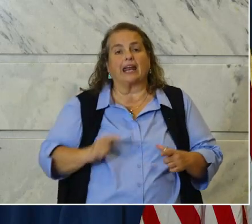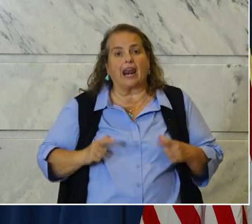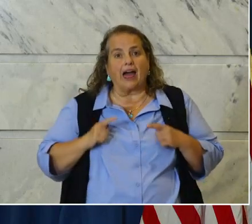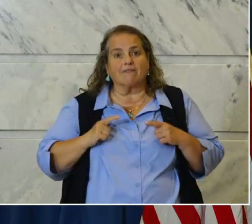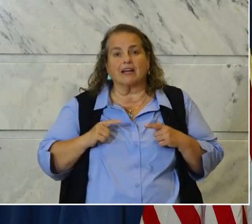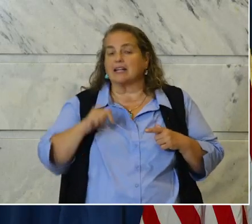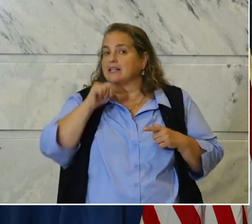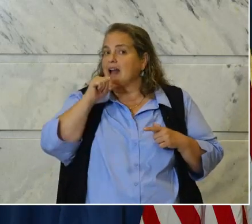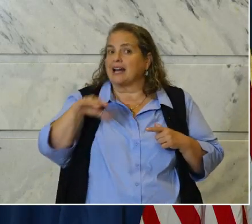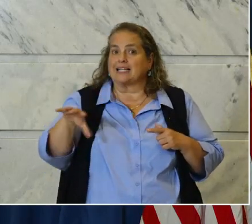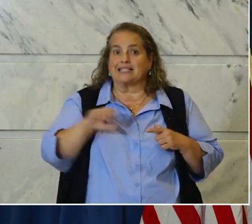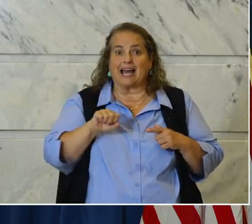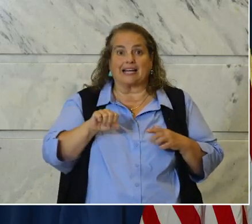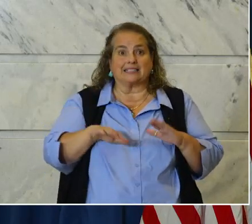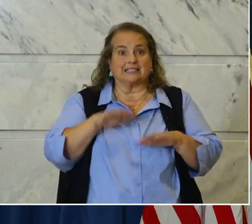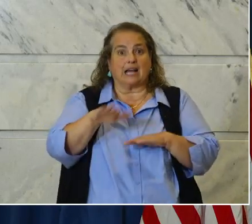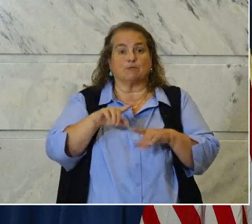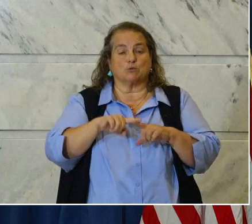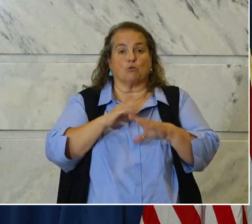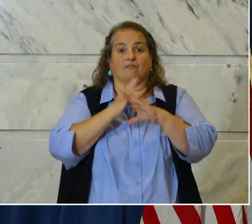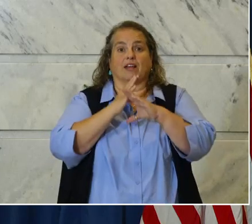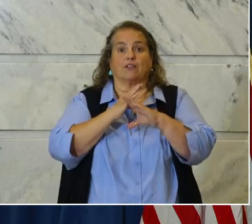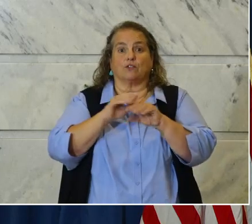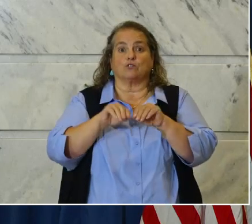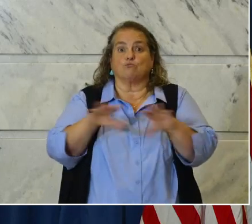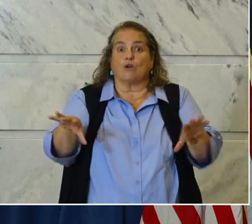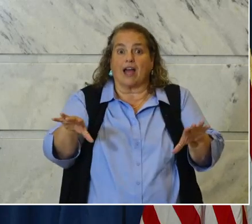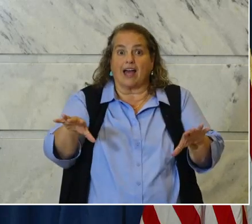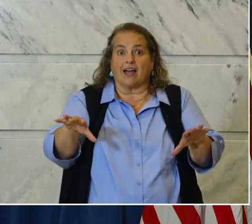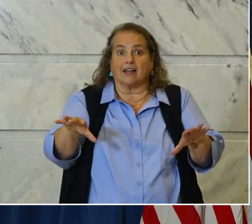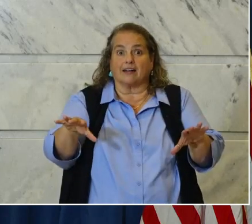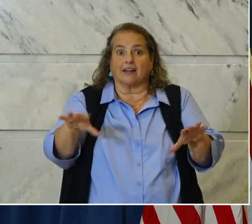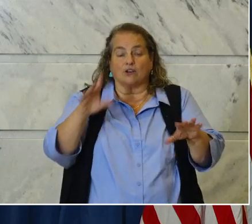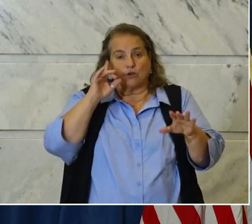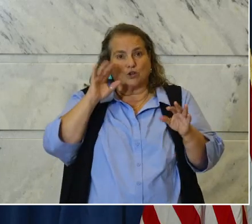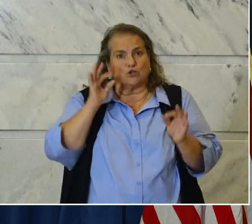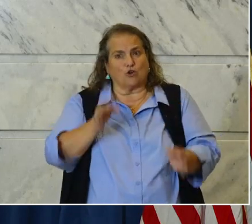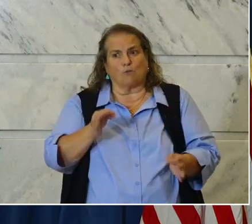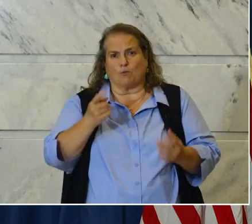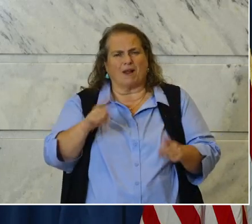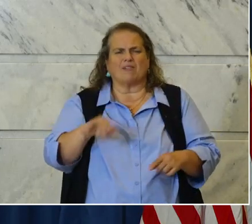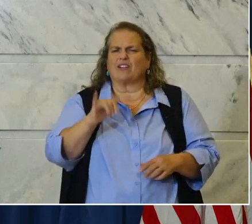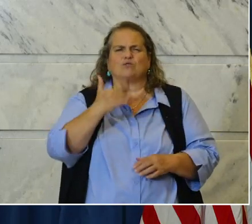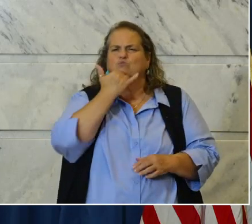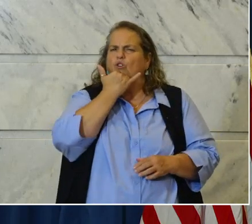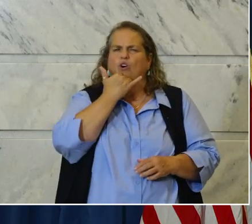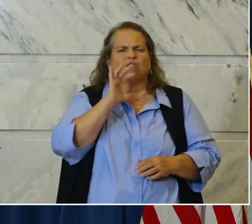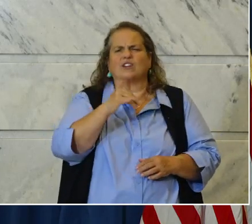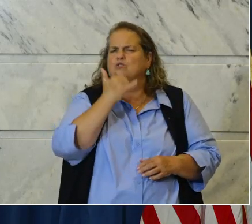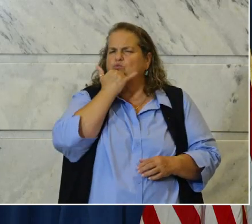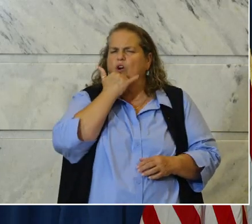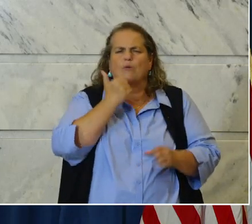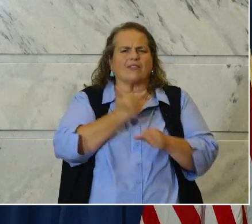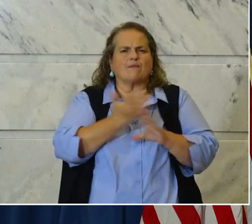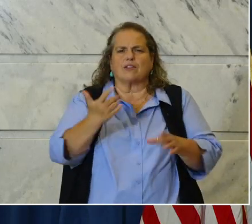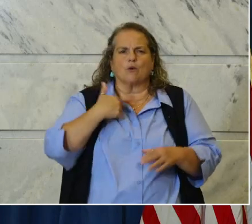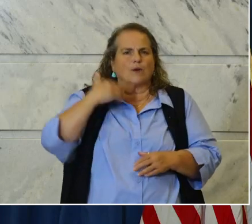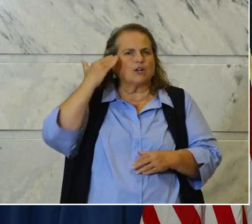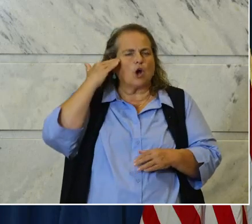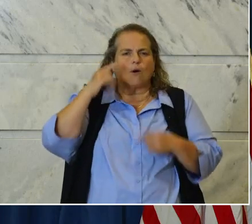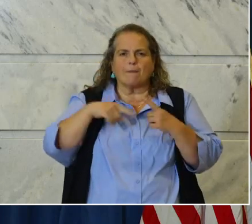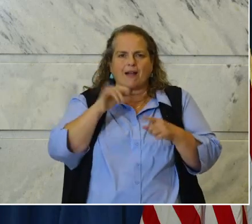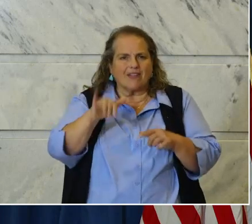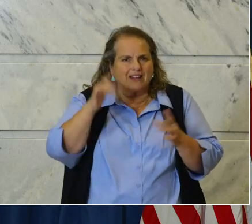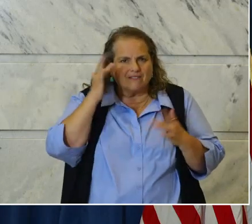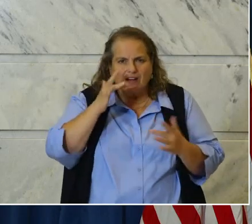not take steps to prevent the spread of COVID or determine if you have it, I mean, that's plain wrong with everything that we know about this